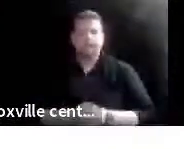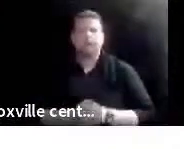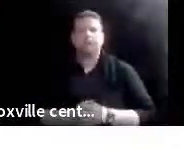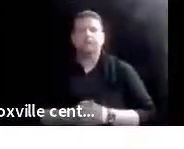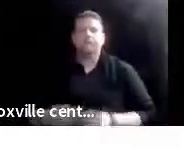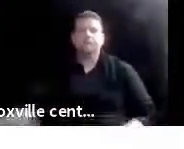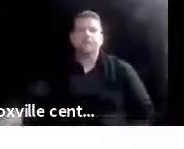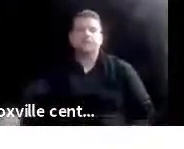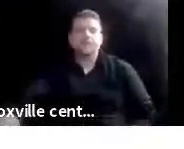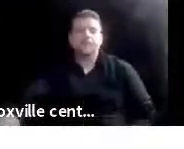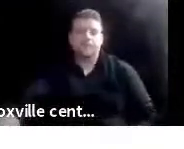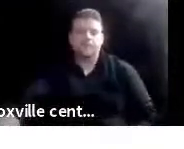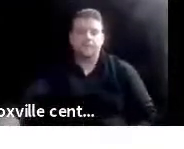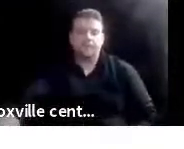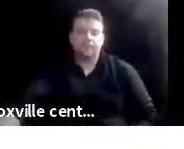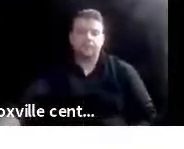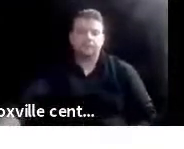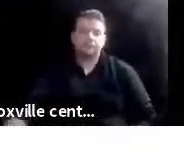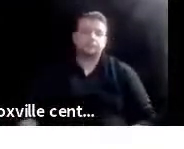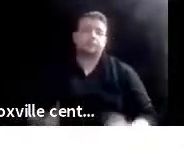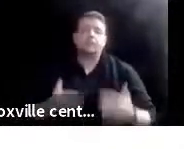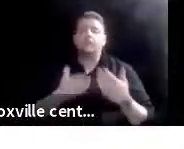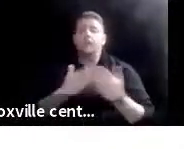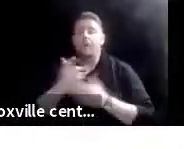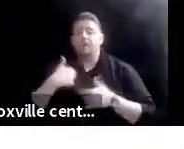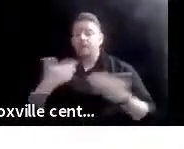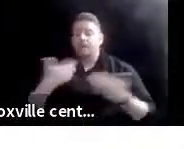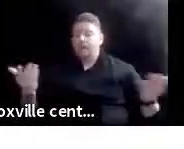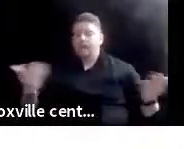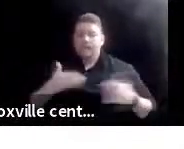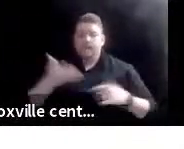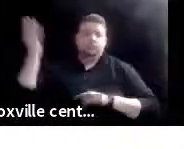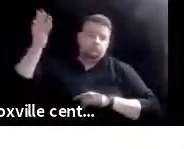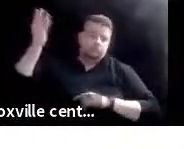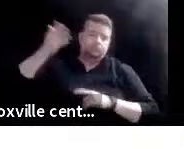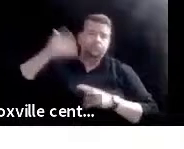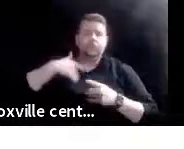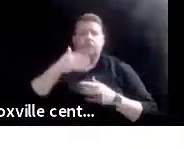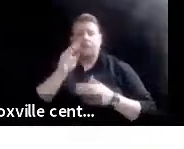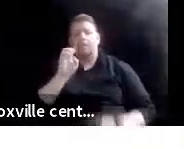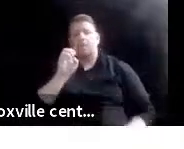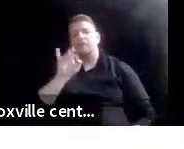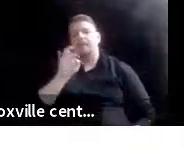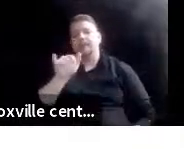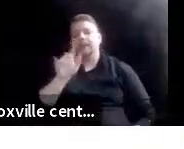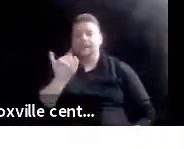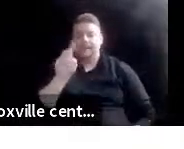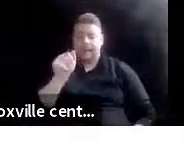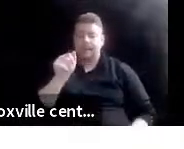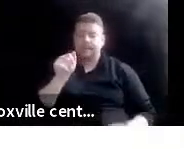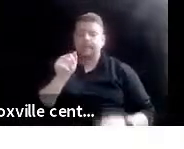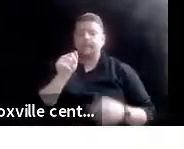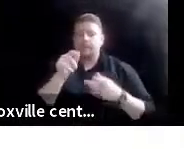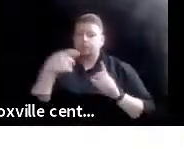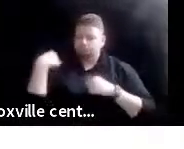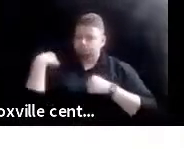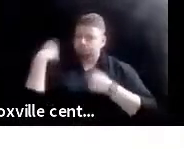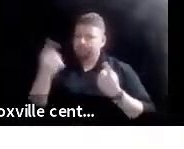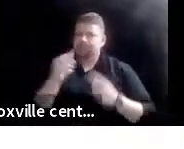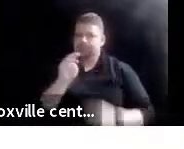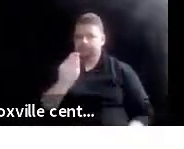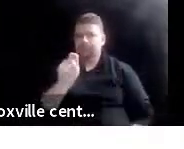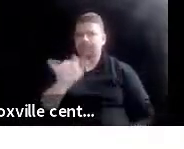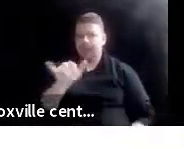Okay, so yeah, I'm here just to present some mobility data that we regularly look at. We've been looking at some mobility data since about